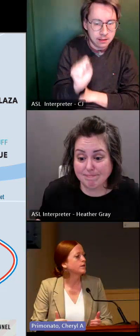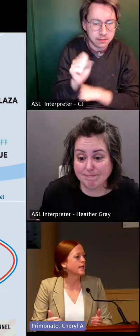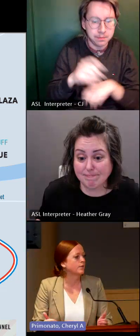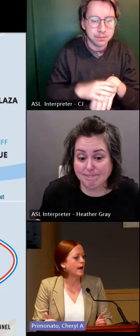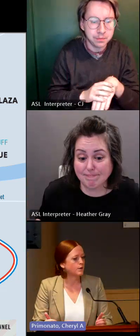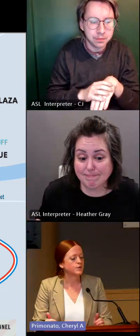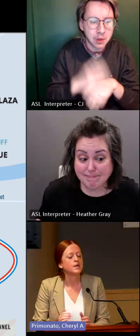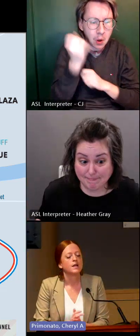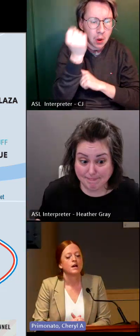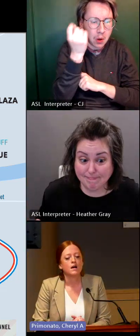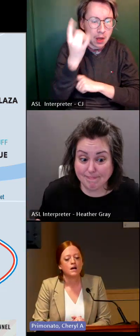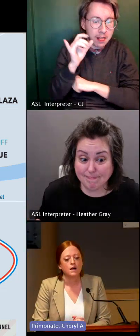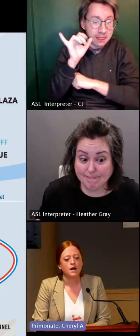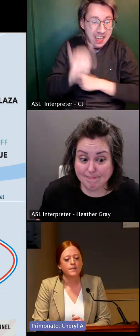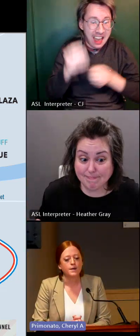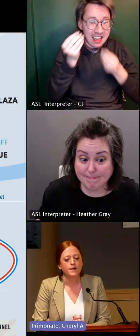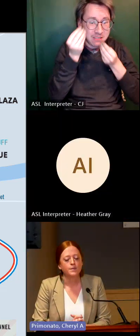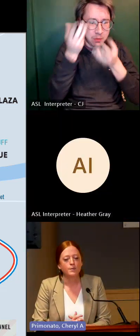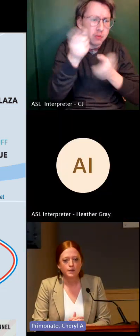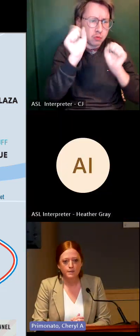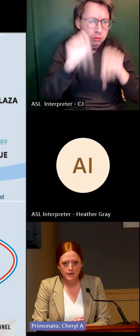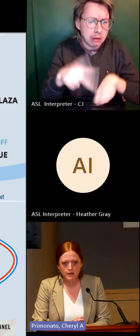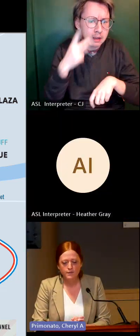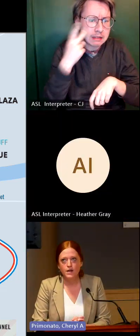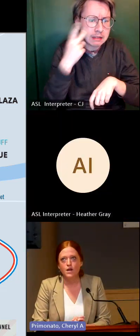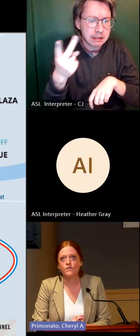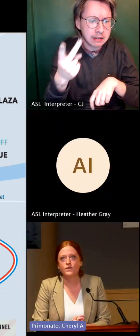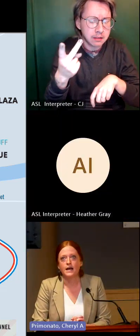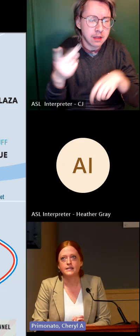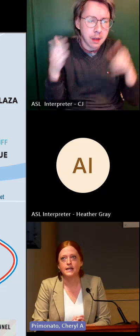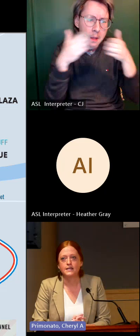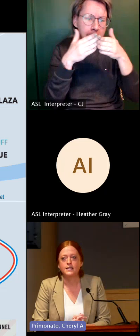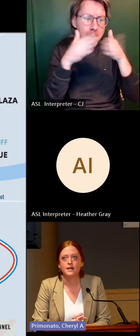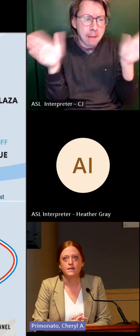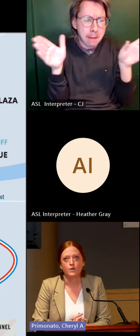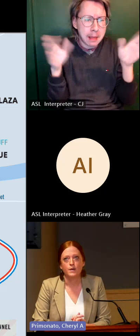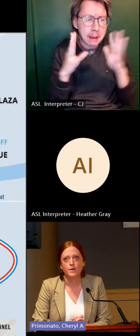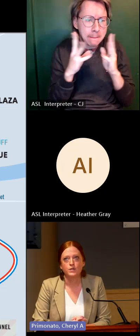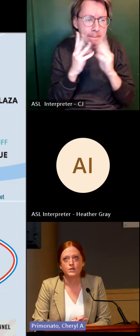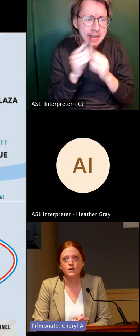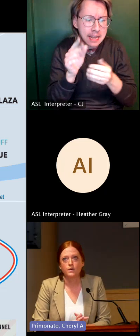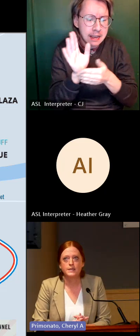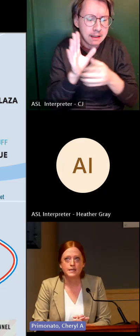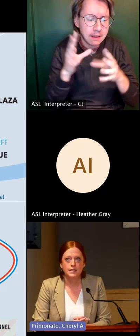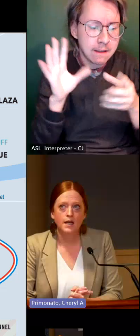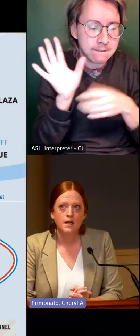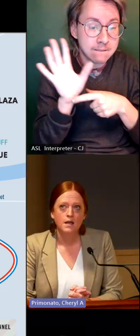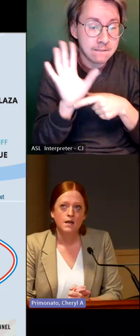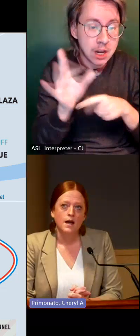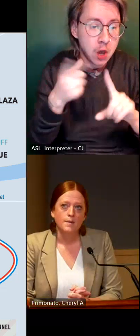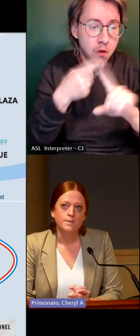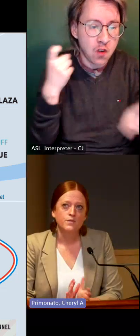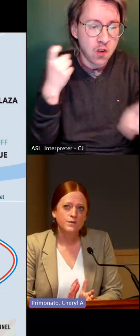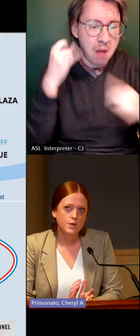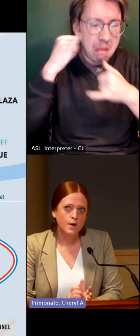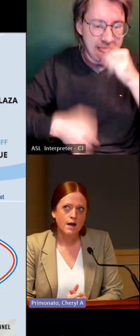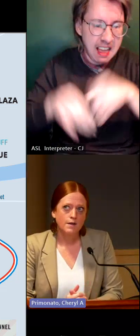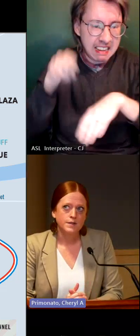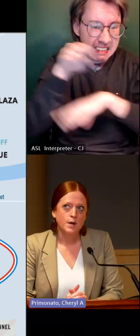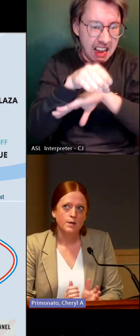information on all 10 routes on the public meeting video from last night that will be posted to our website today.